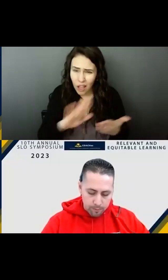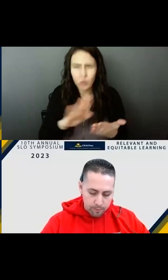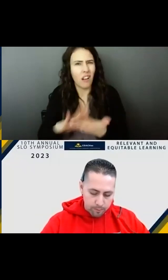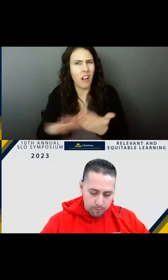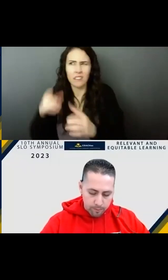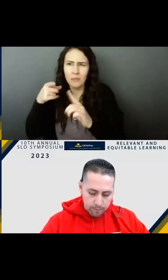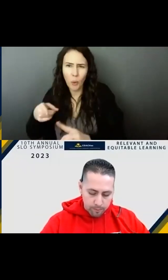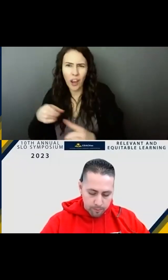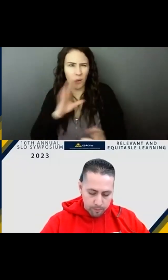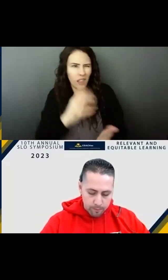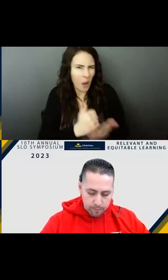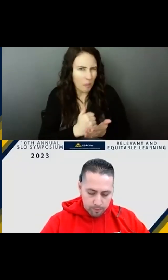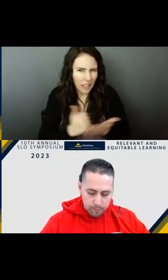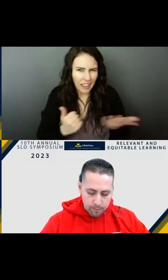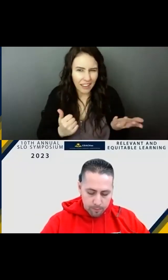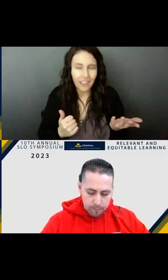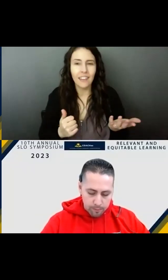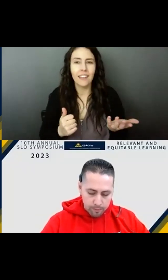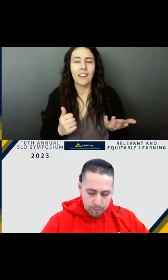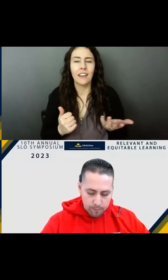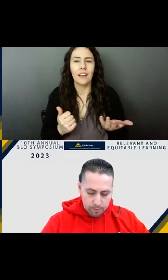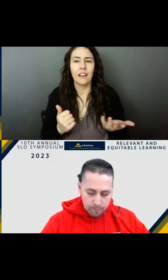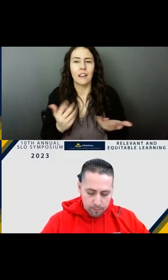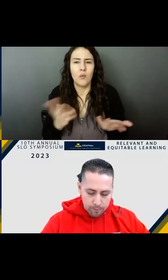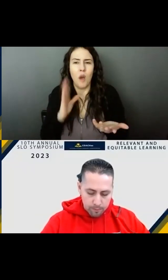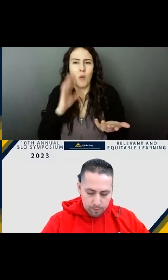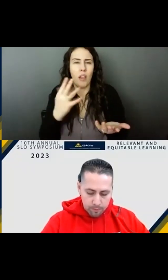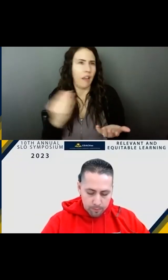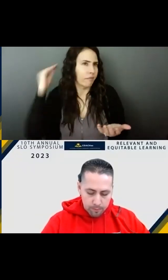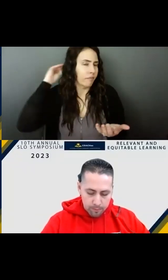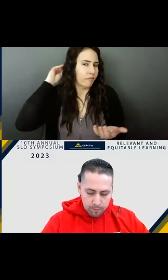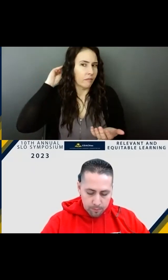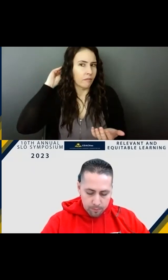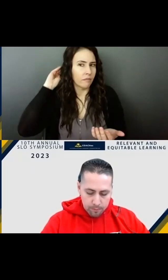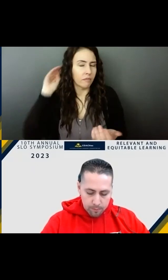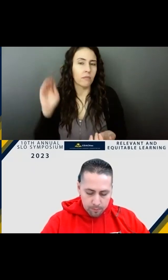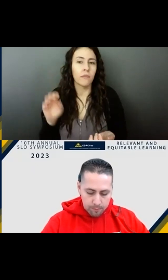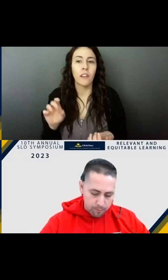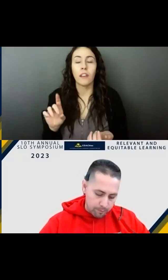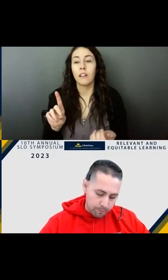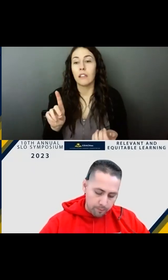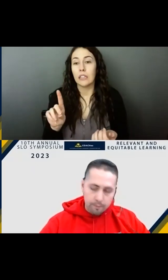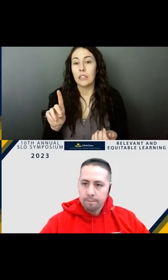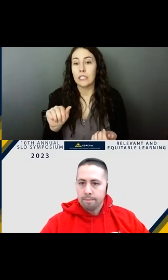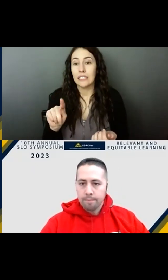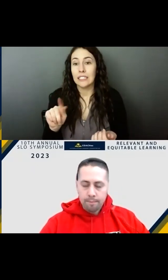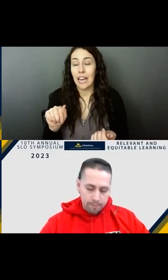really going to help me? Or what am I going to take away? And the data that we have about